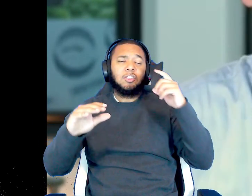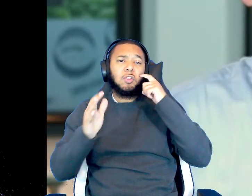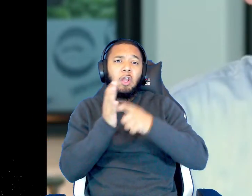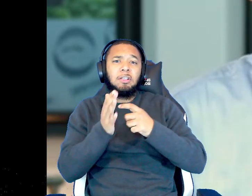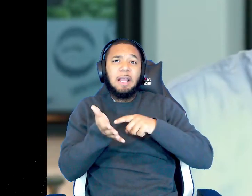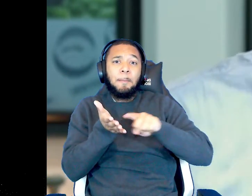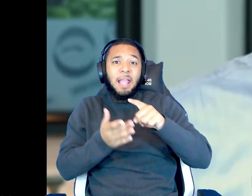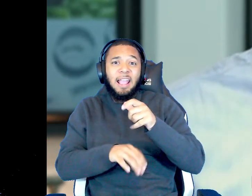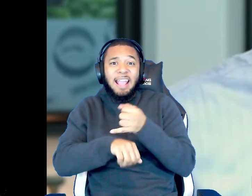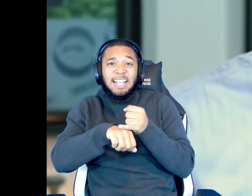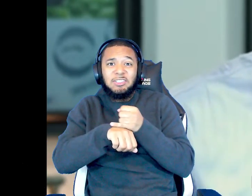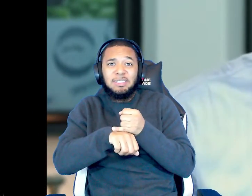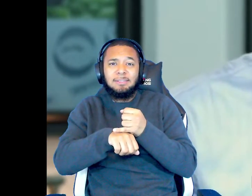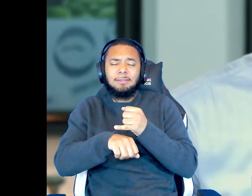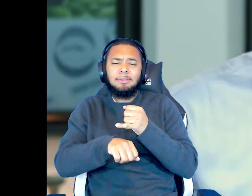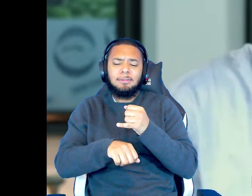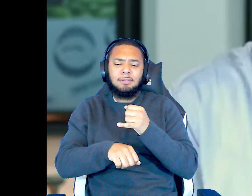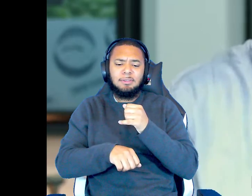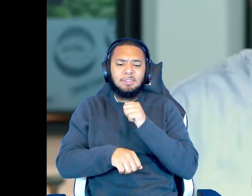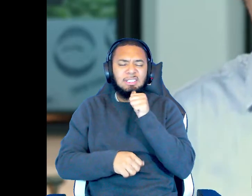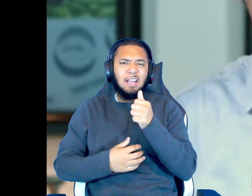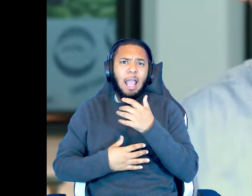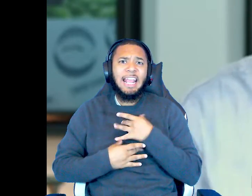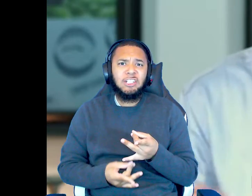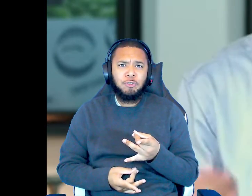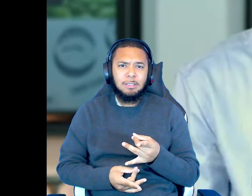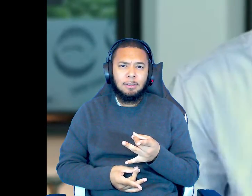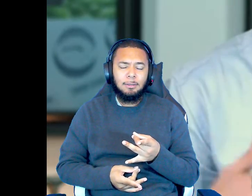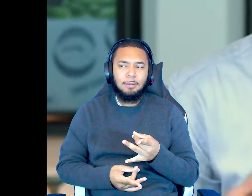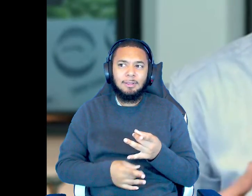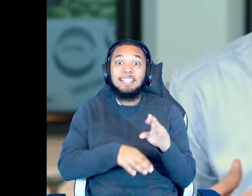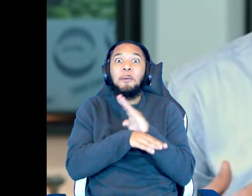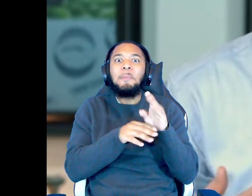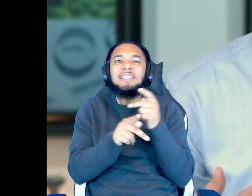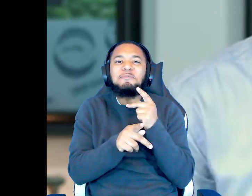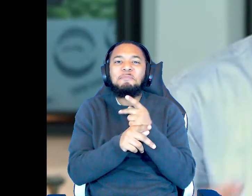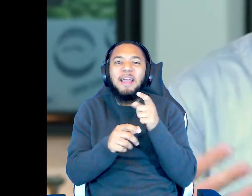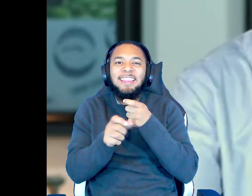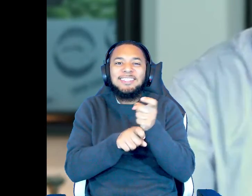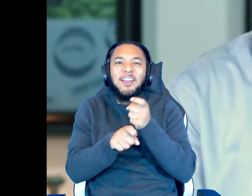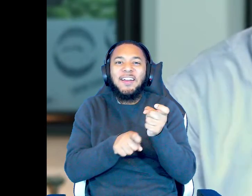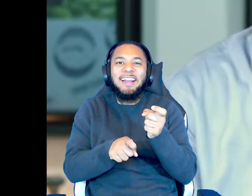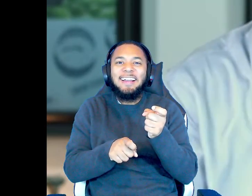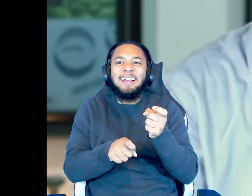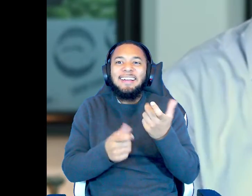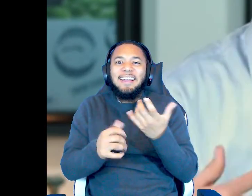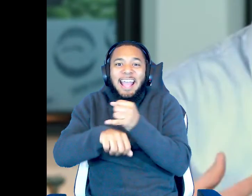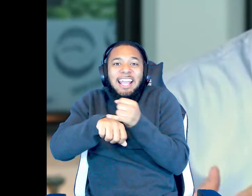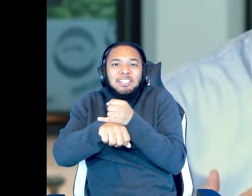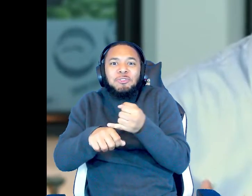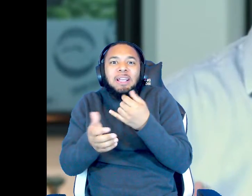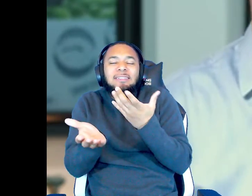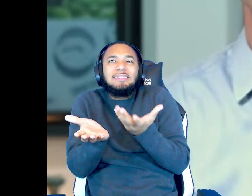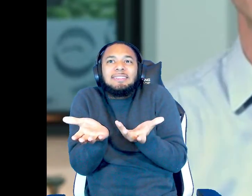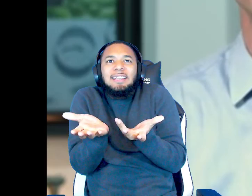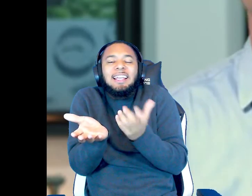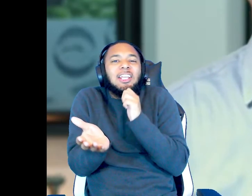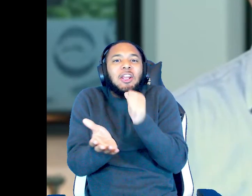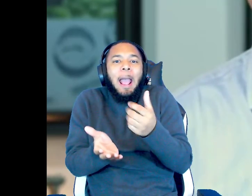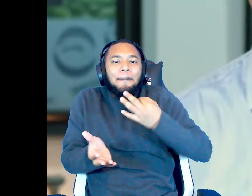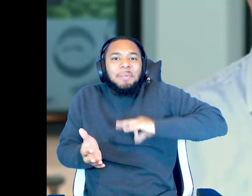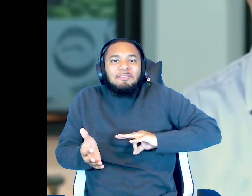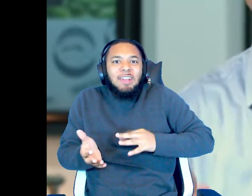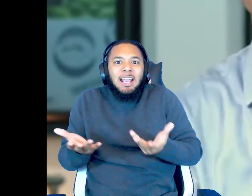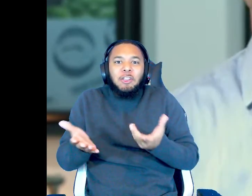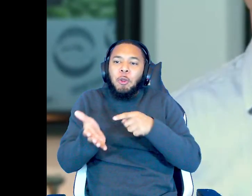It's another business math joke. It's not really interesting because you're not getting anything for it. You're just paying somebody for letting you borrow money.